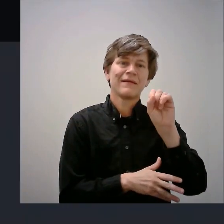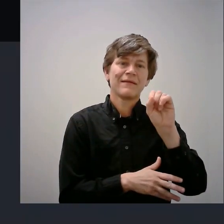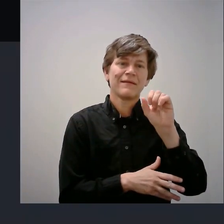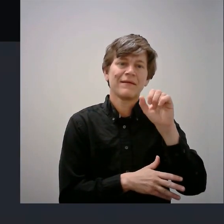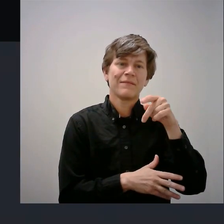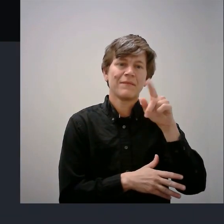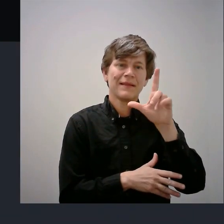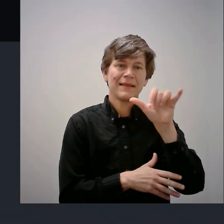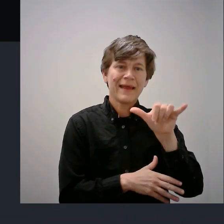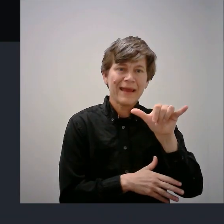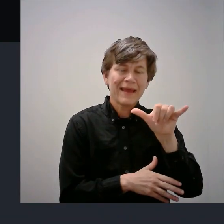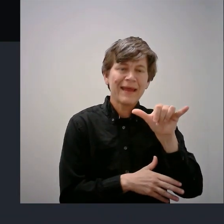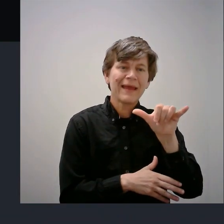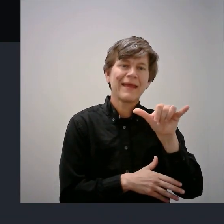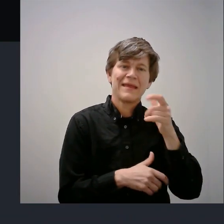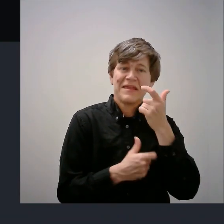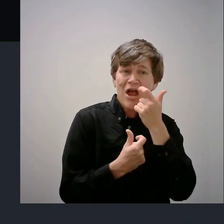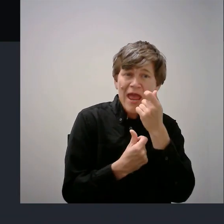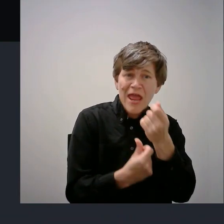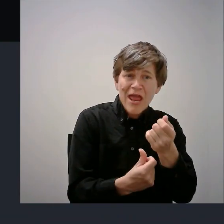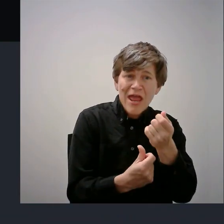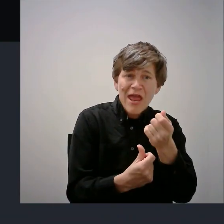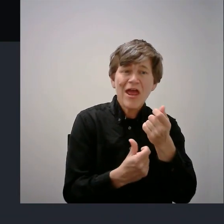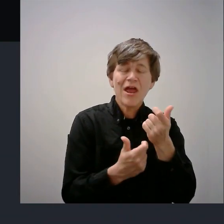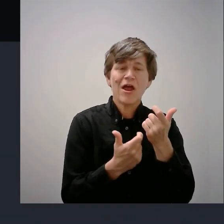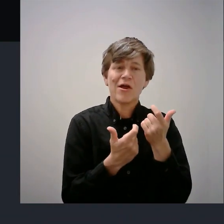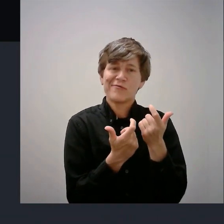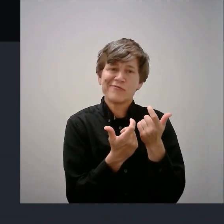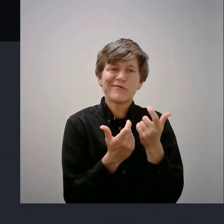Expressive, interesting, atmospheric.